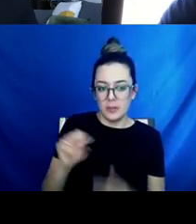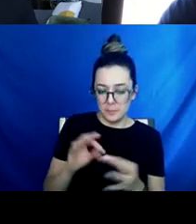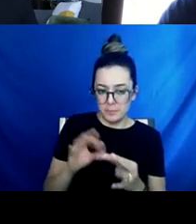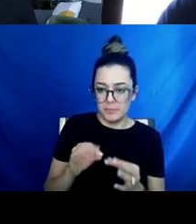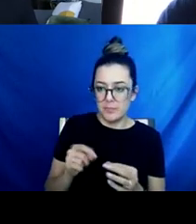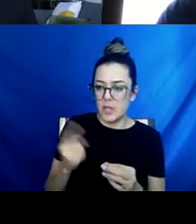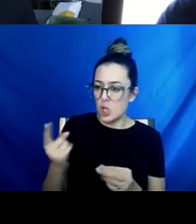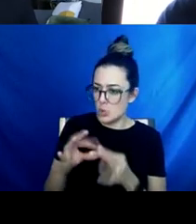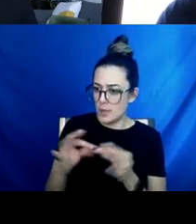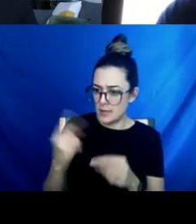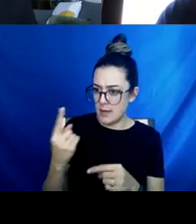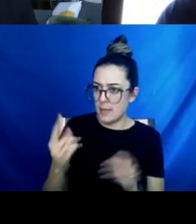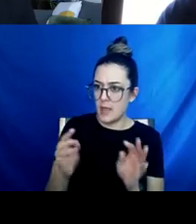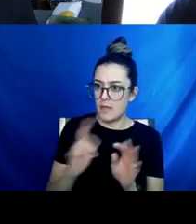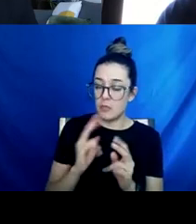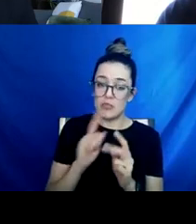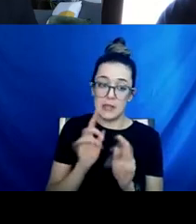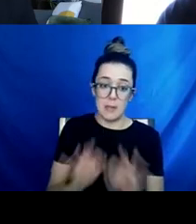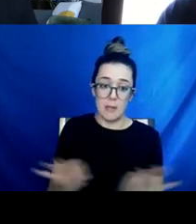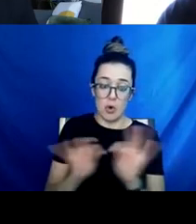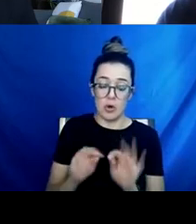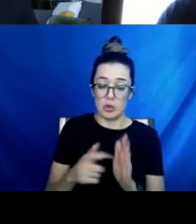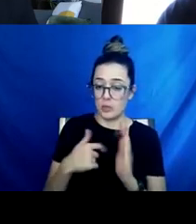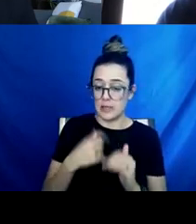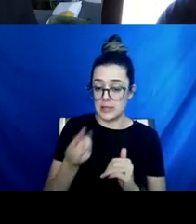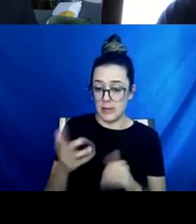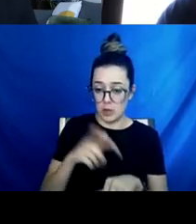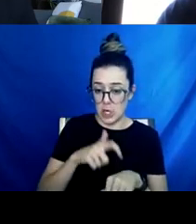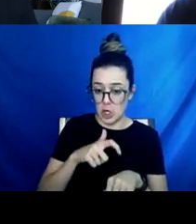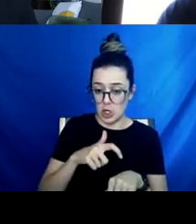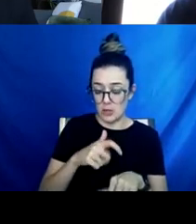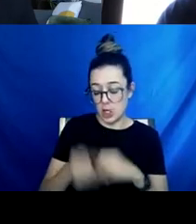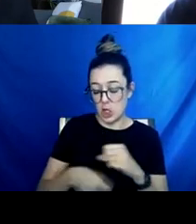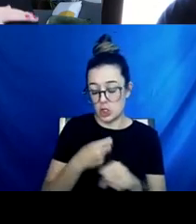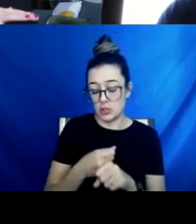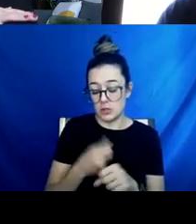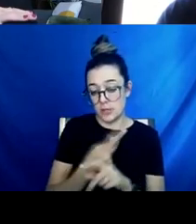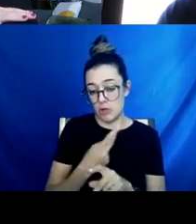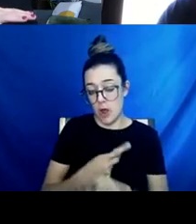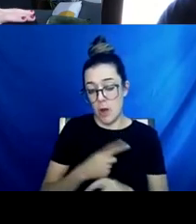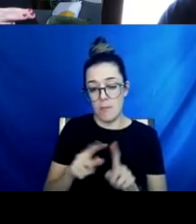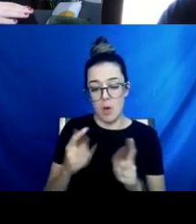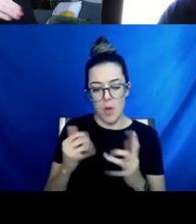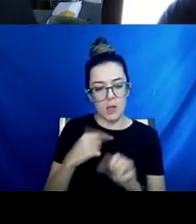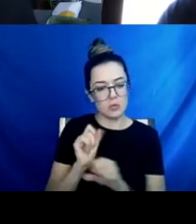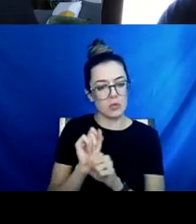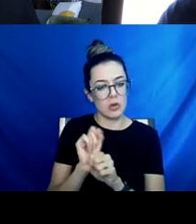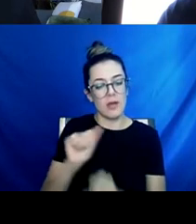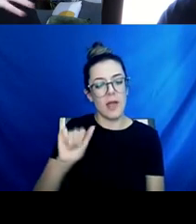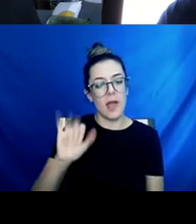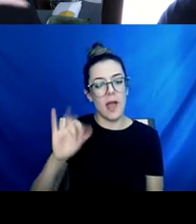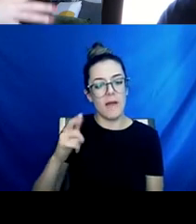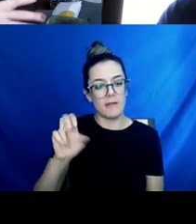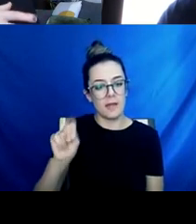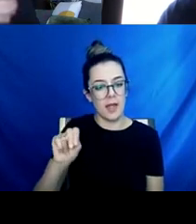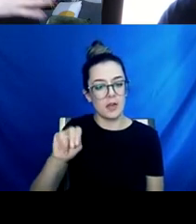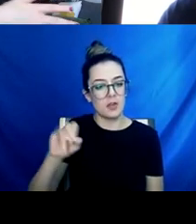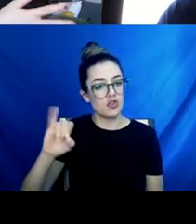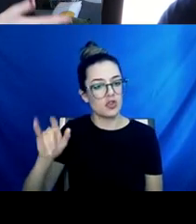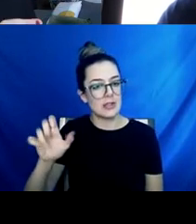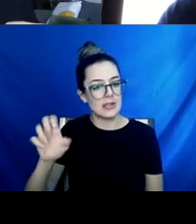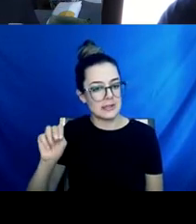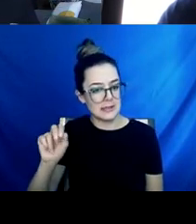I mean, what I know from the little bit of attention I've been paying to the situation is that, Assad has taken over